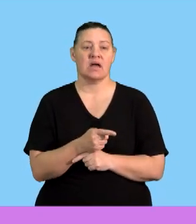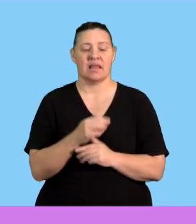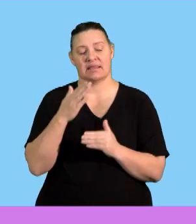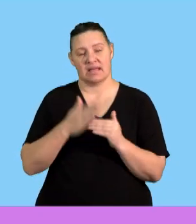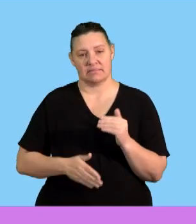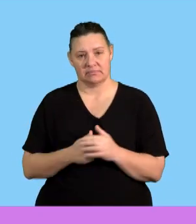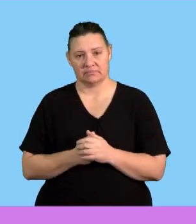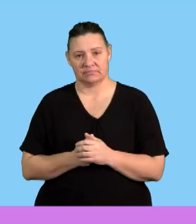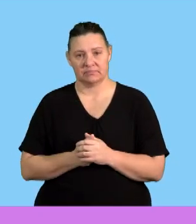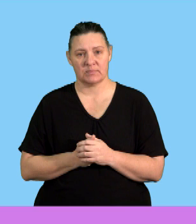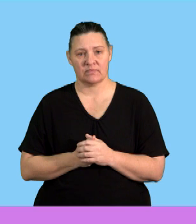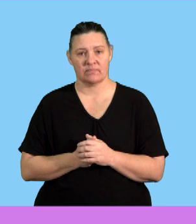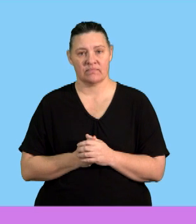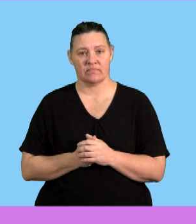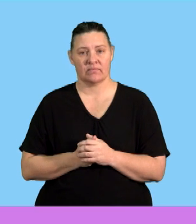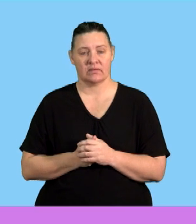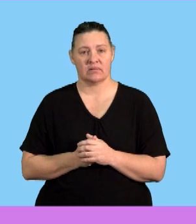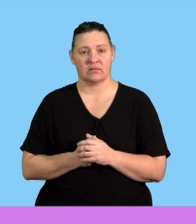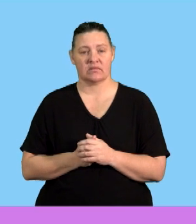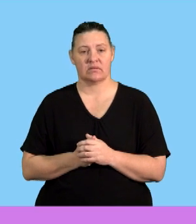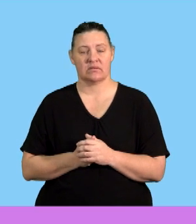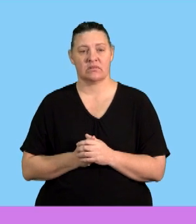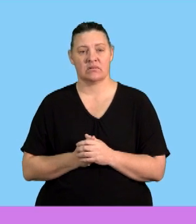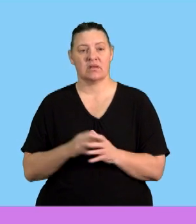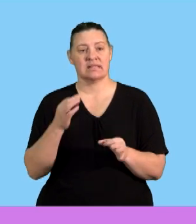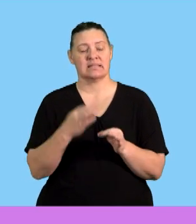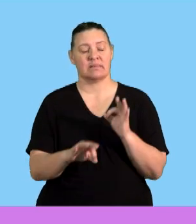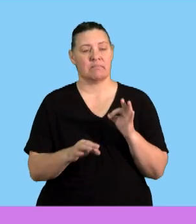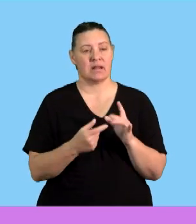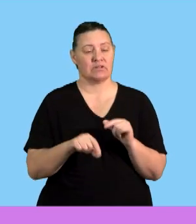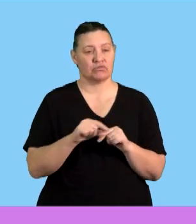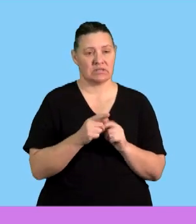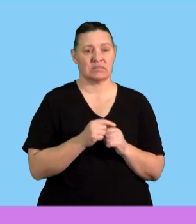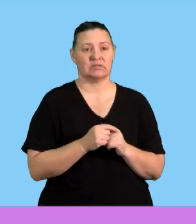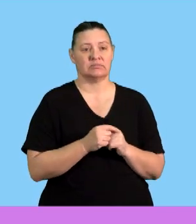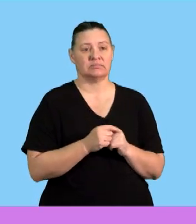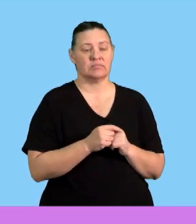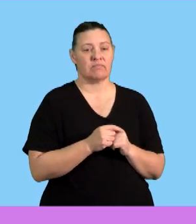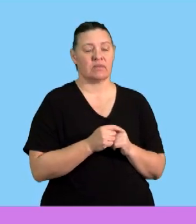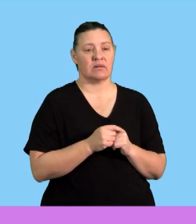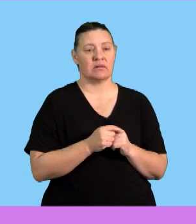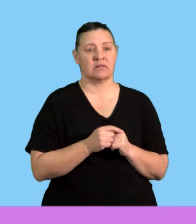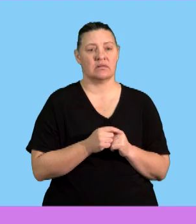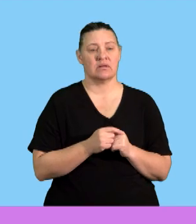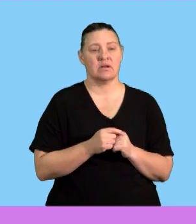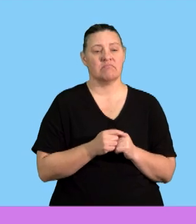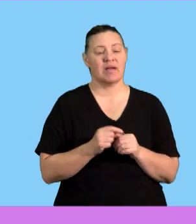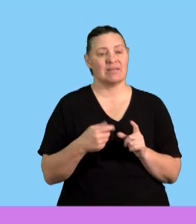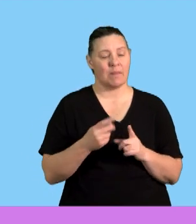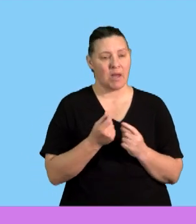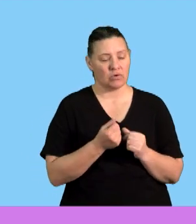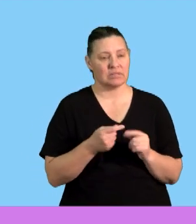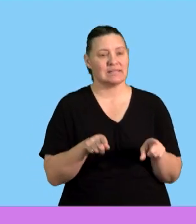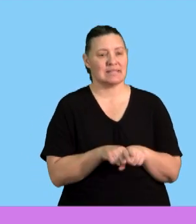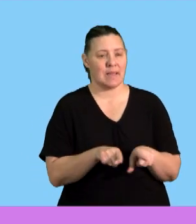him at the end. So now, simple interest, the interest amount remains